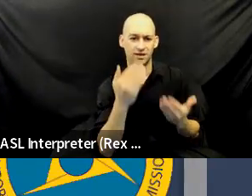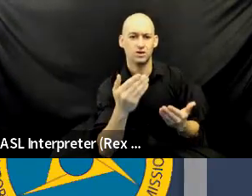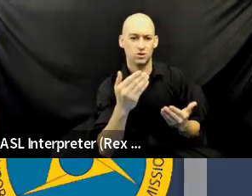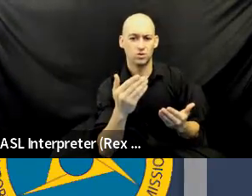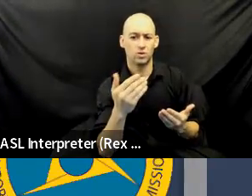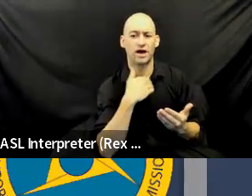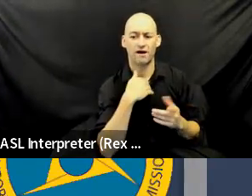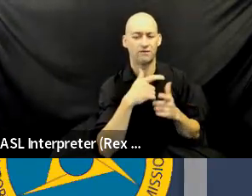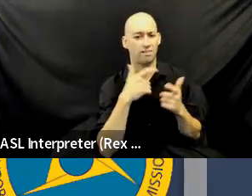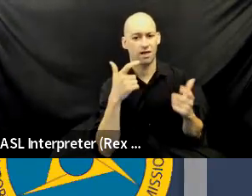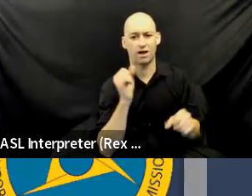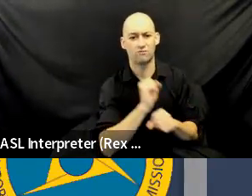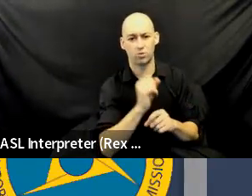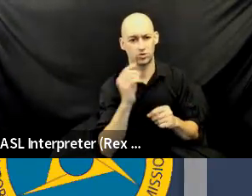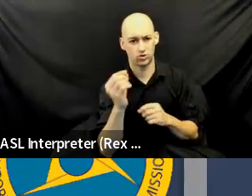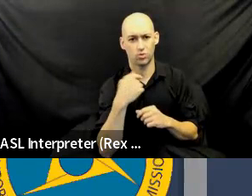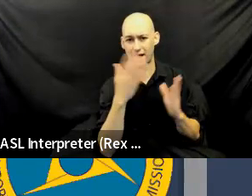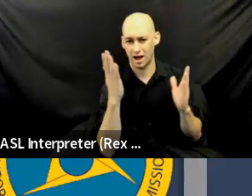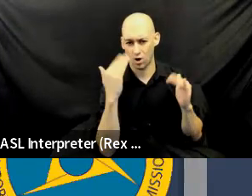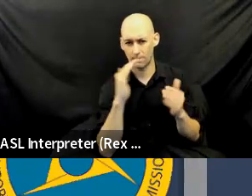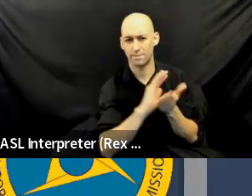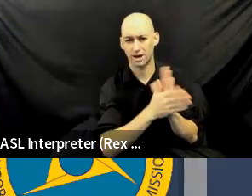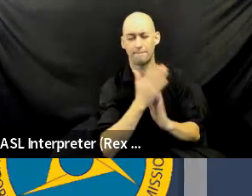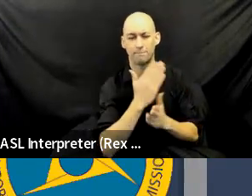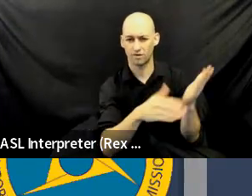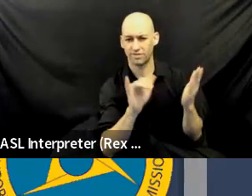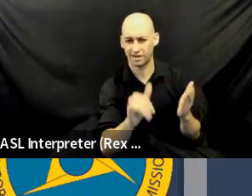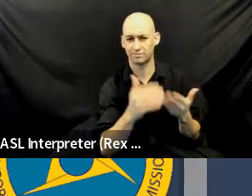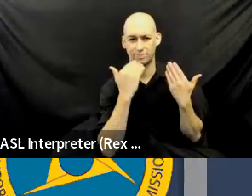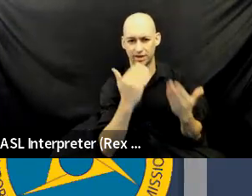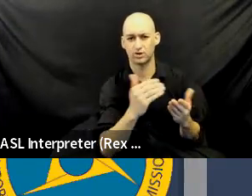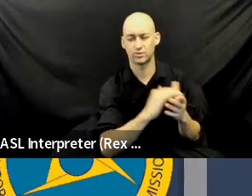lot of work to do, and I hope to be part of that. Thank you. Yeah.